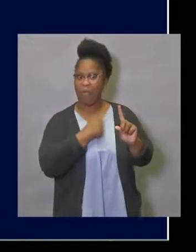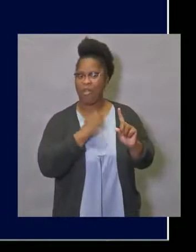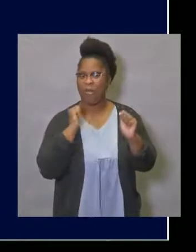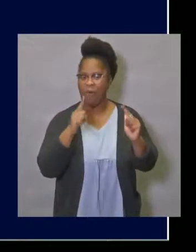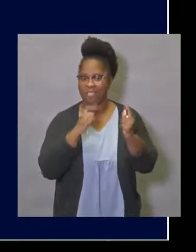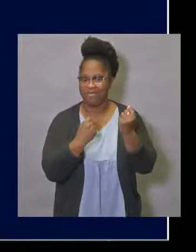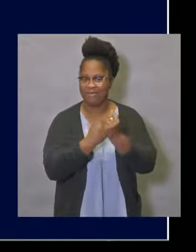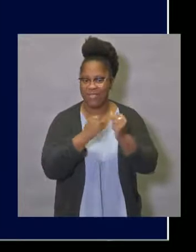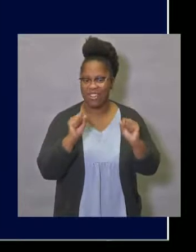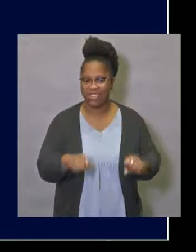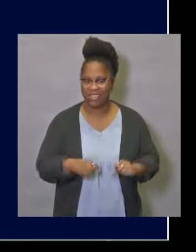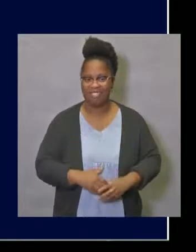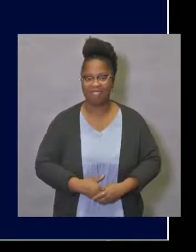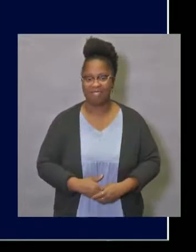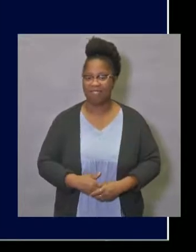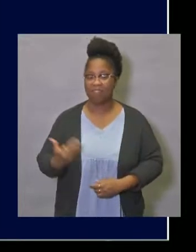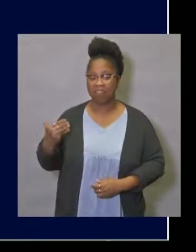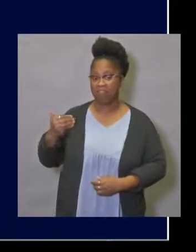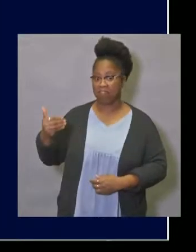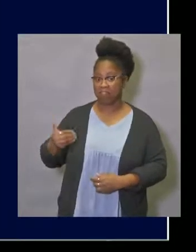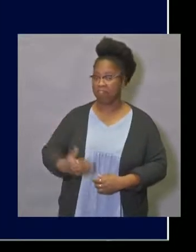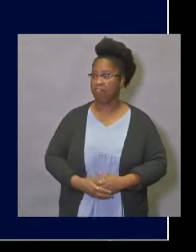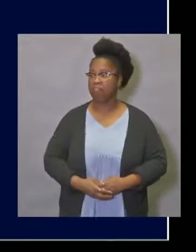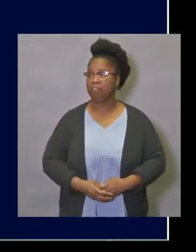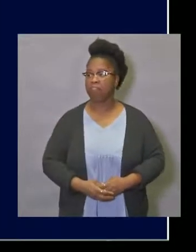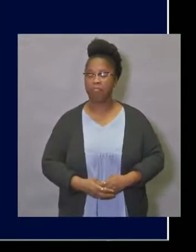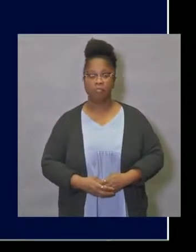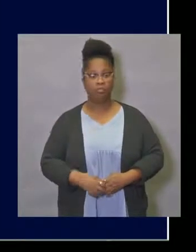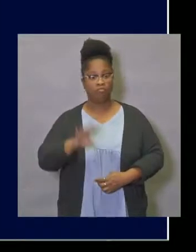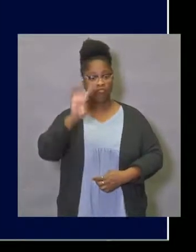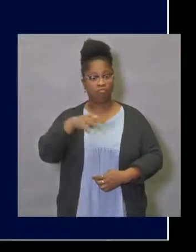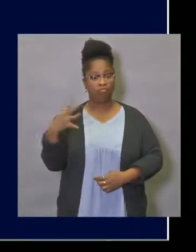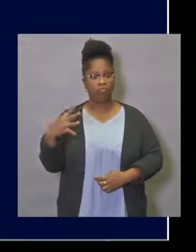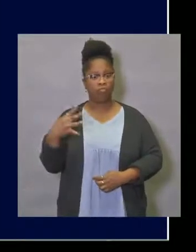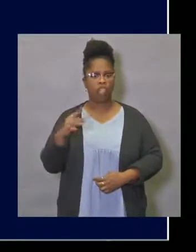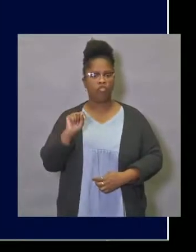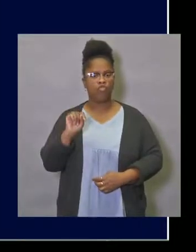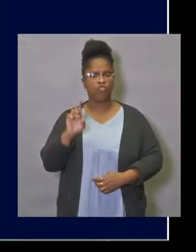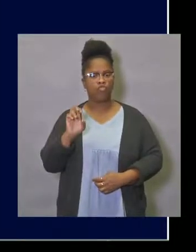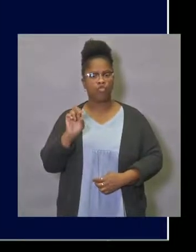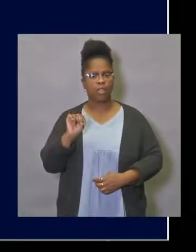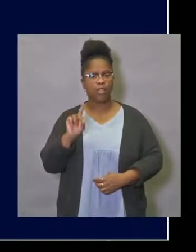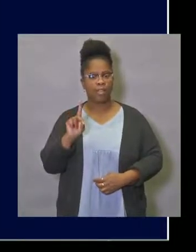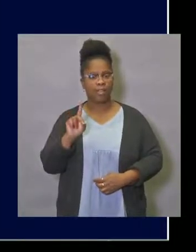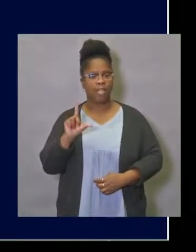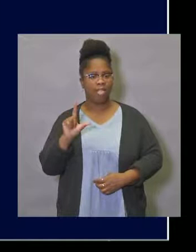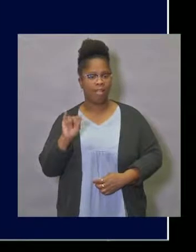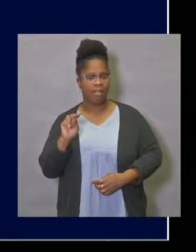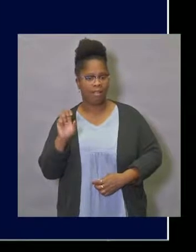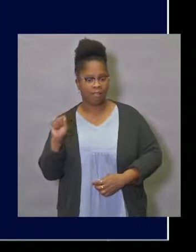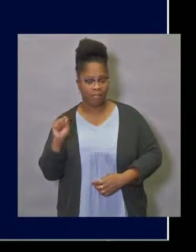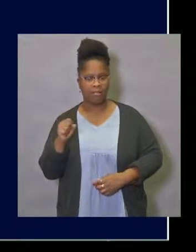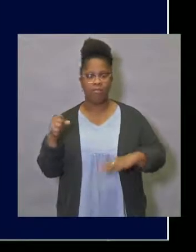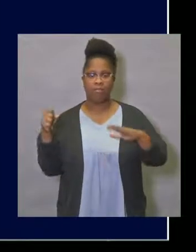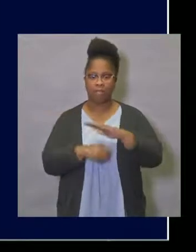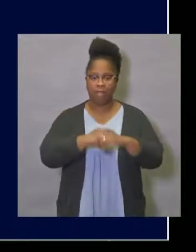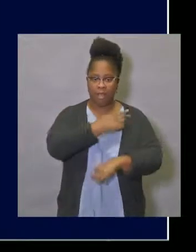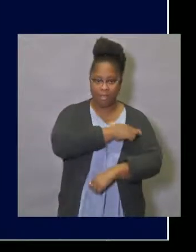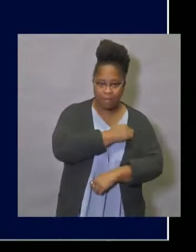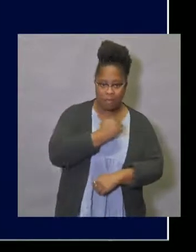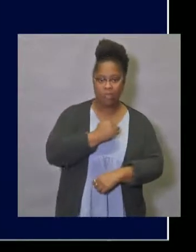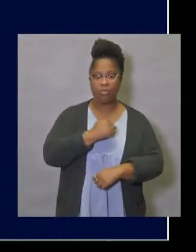the next slide. This graph shows trend lines of cases, hospitalizations, and deaths since March 1st of